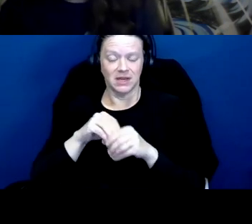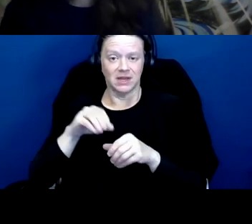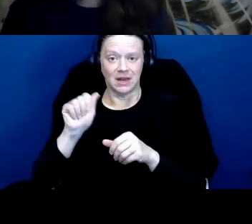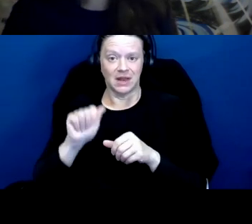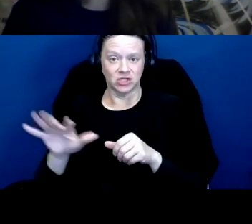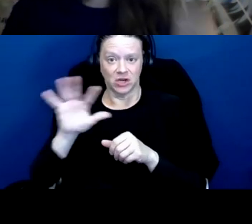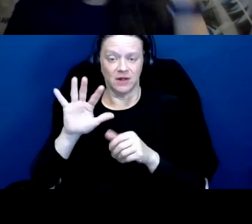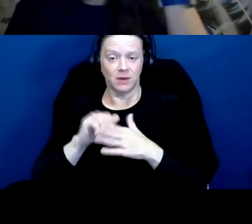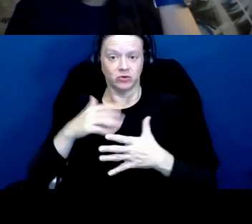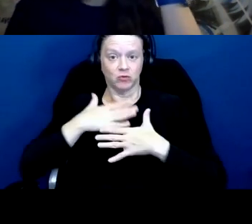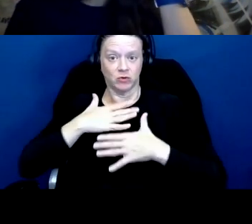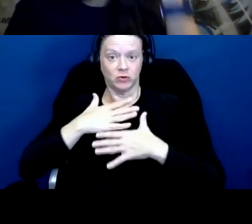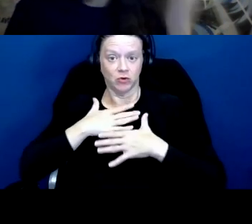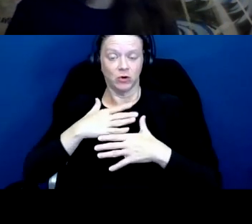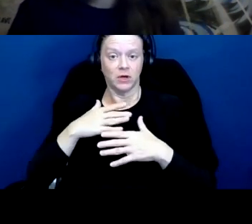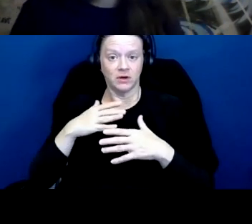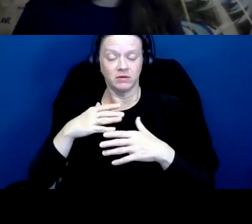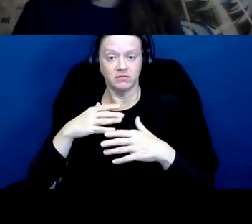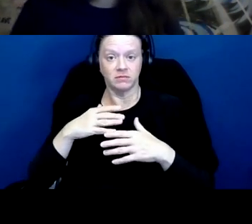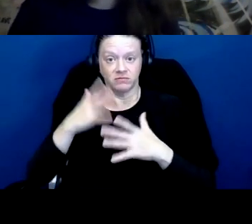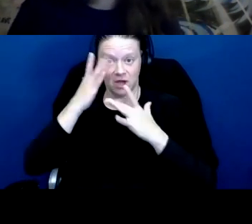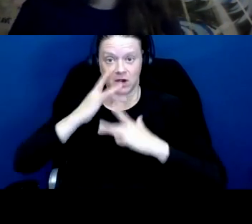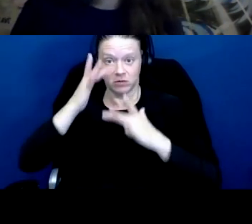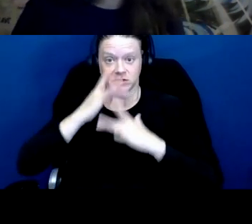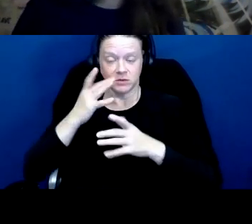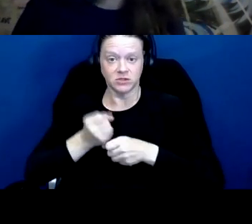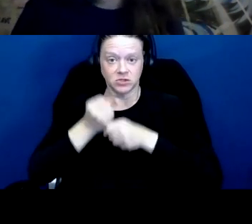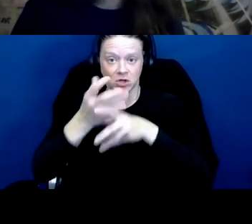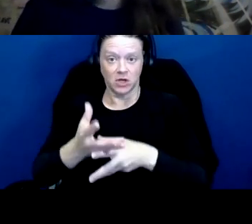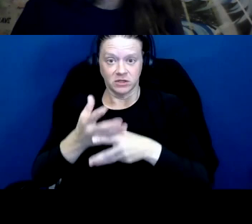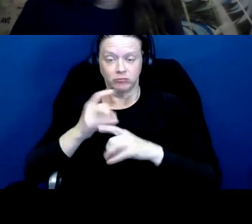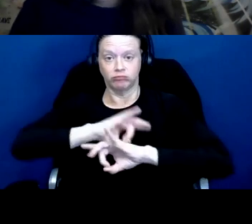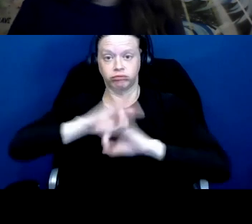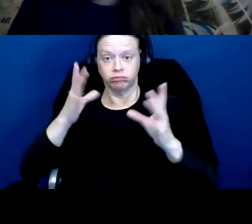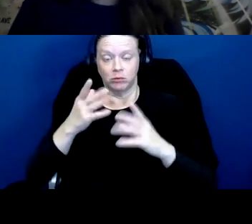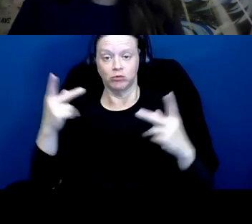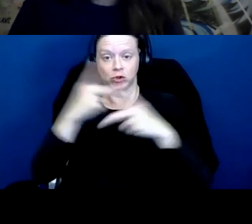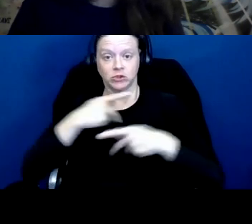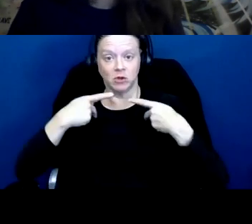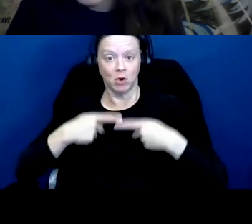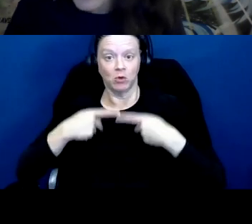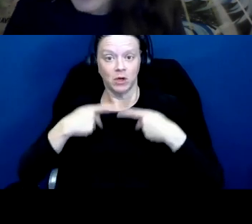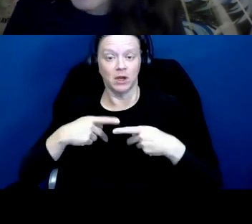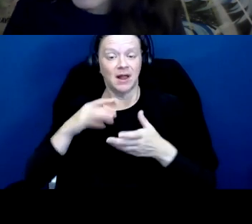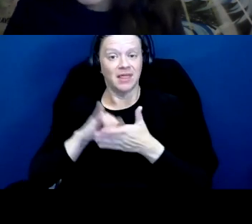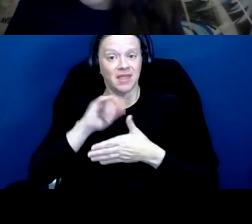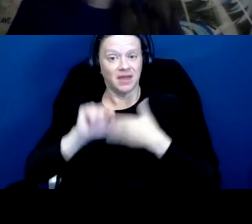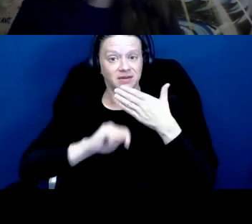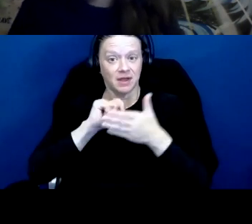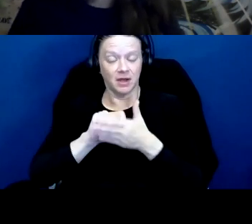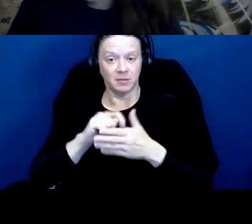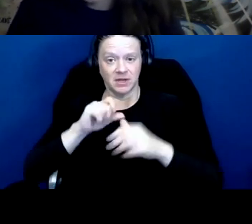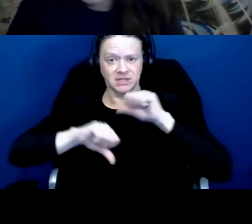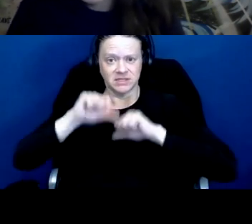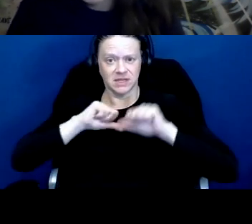respiratory virus that was very serious and was causing a very serious type of pneumonia. And around that time,